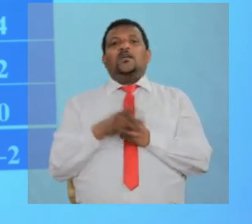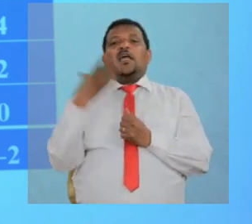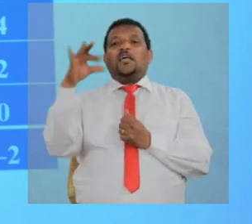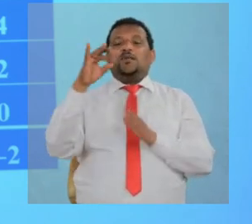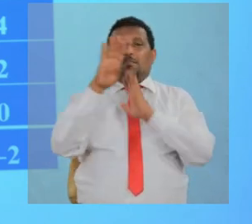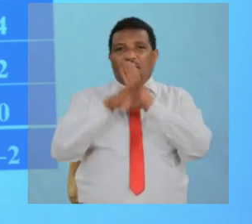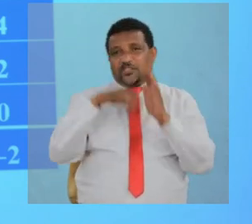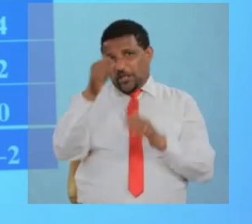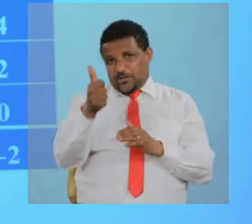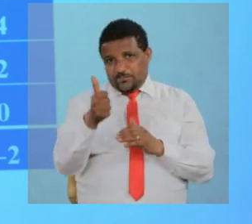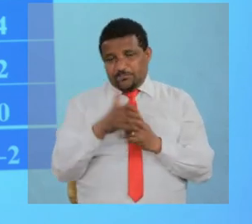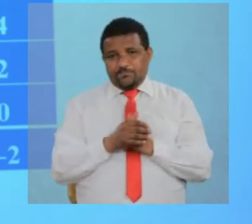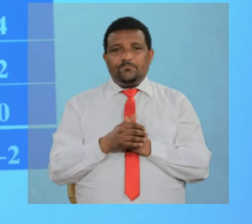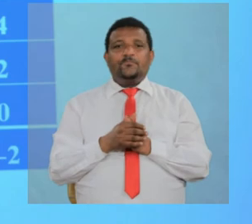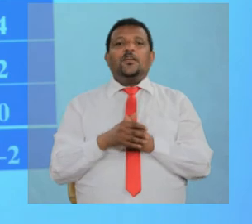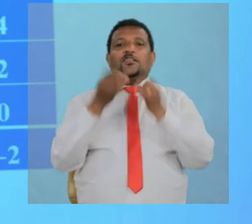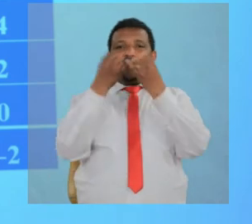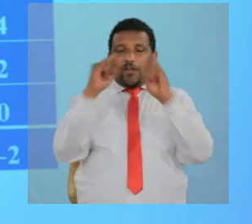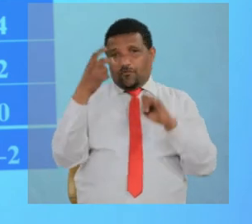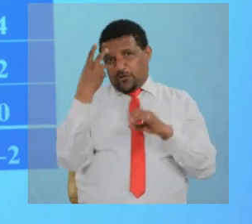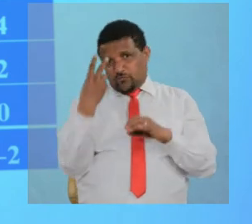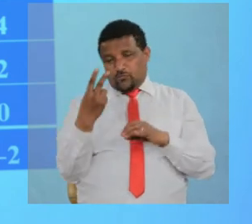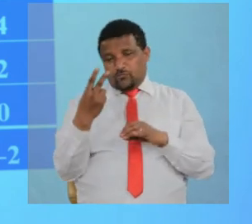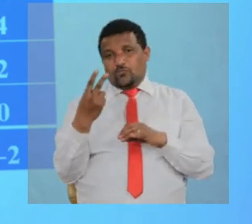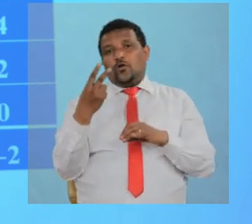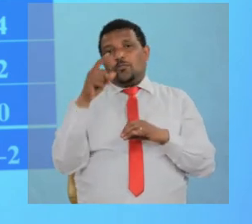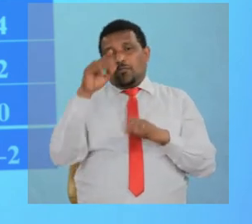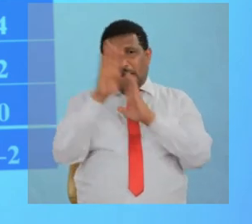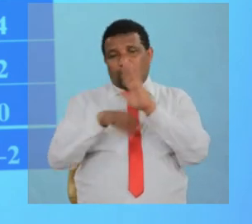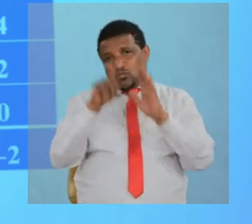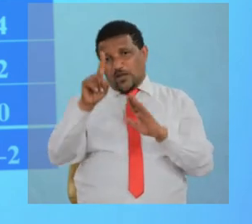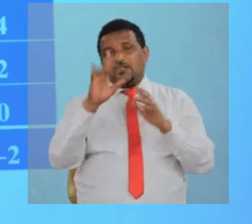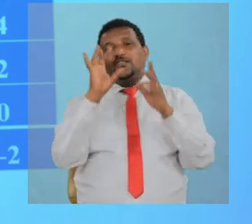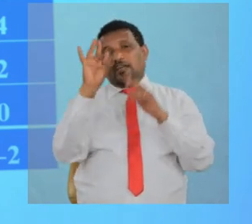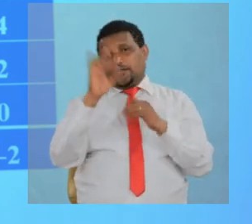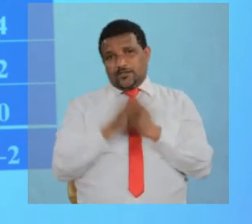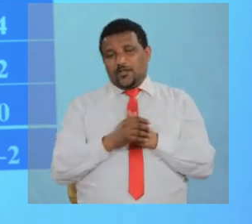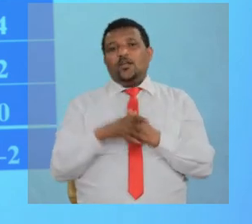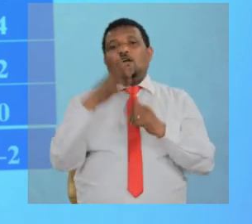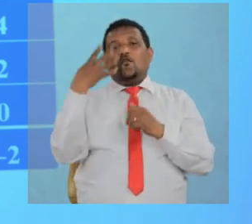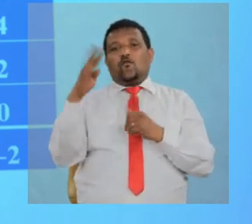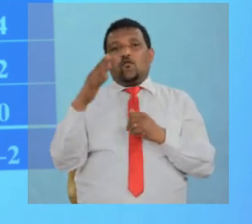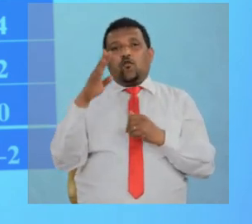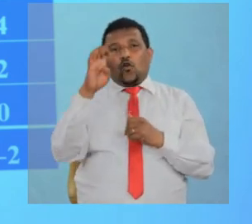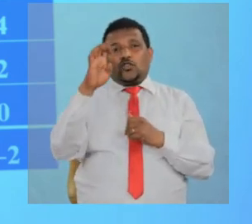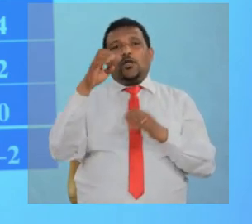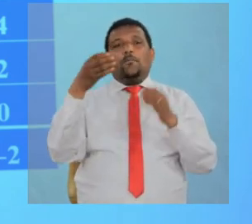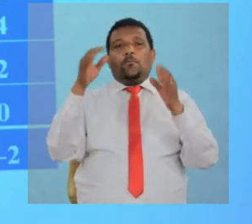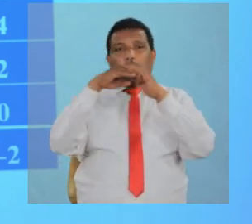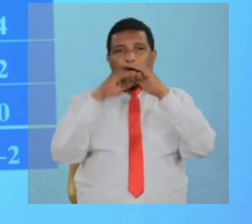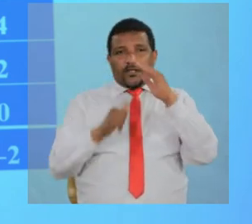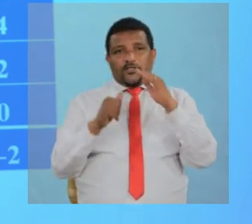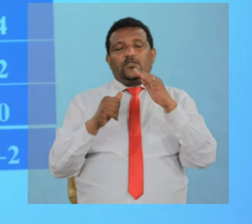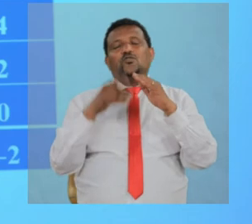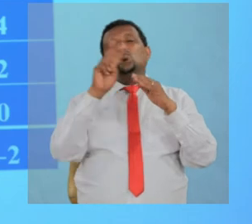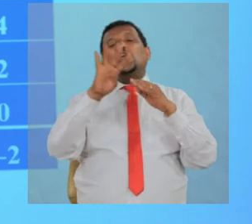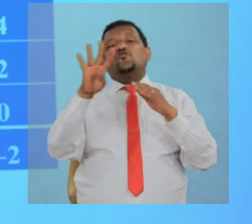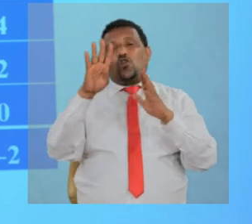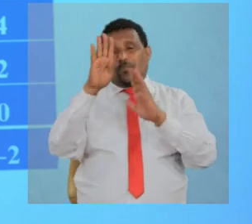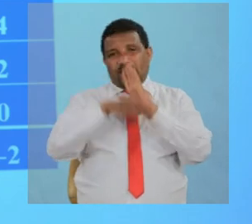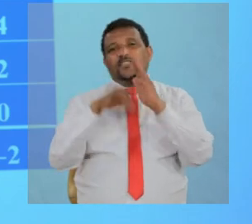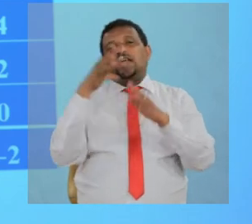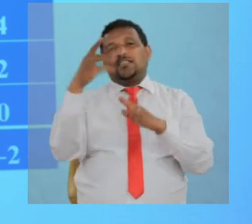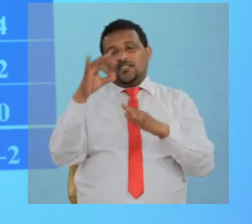18 minus 10 divided by 2 minus 1 is 8. 40 minus 18, 24 minus